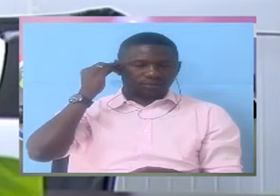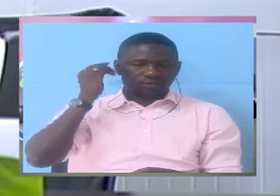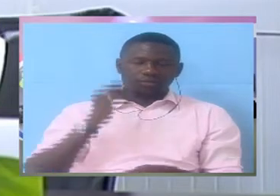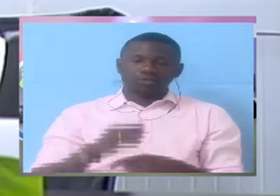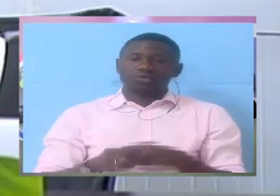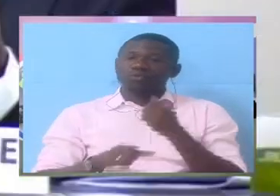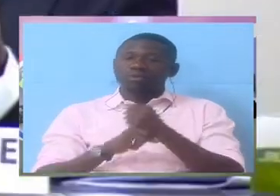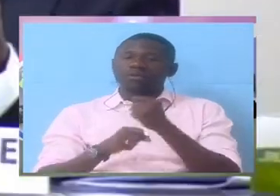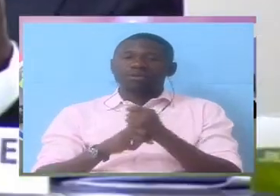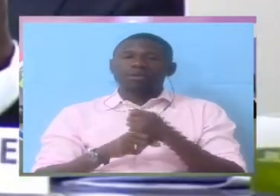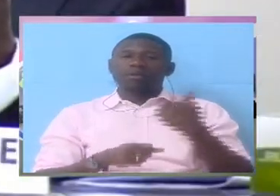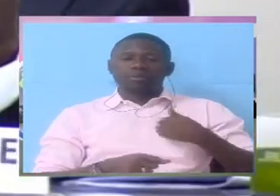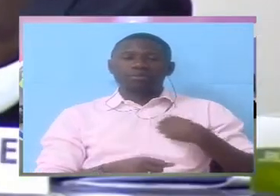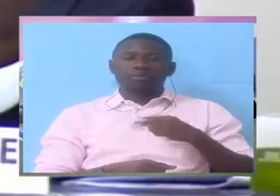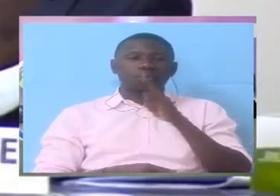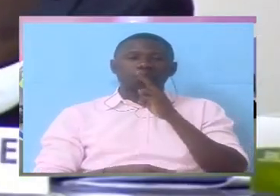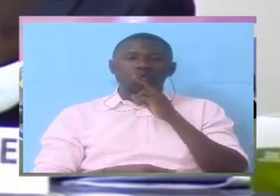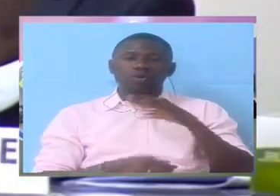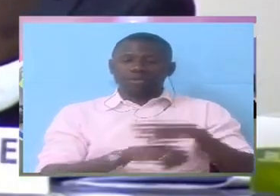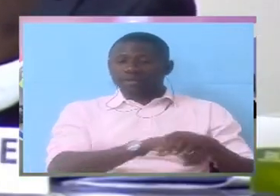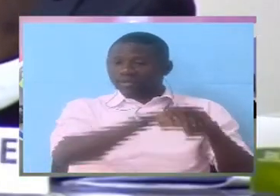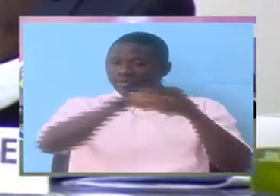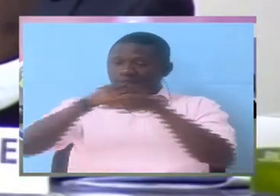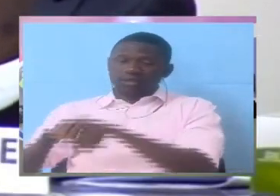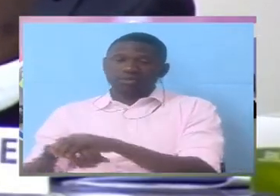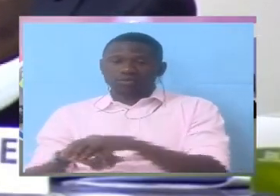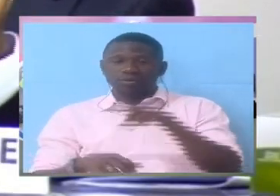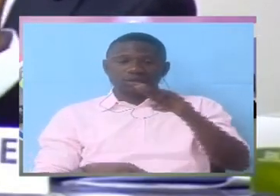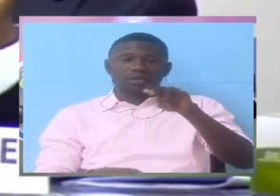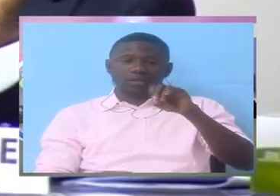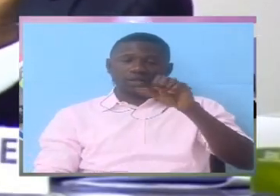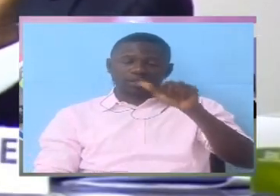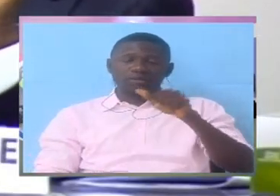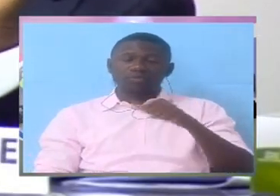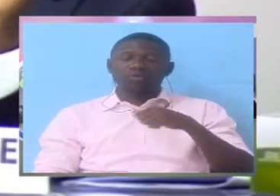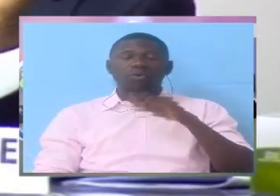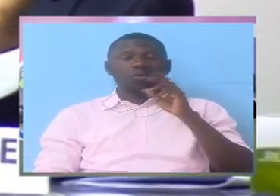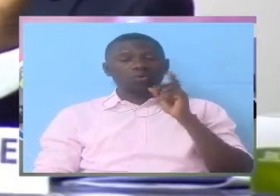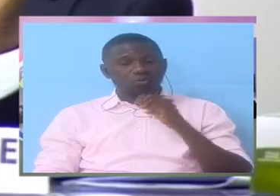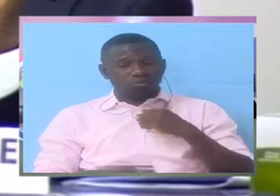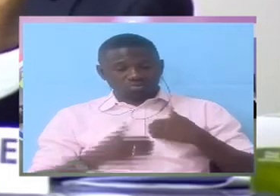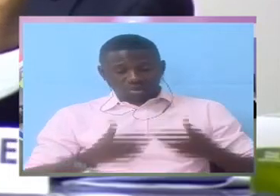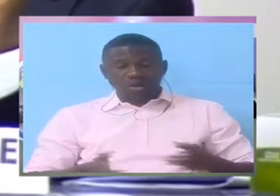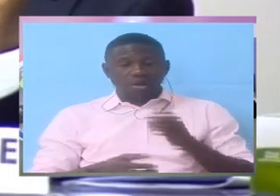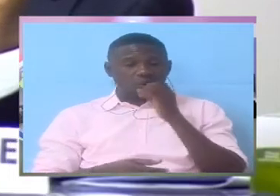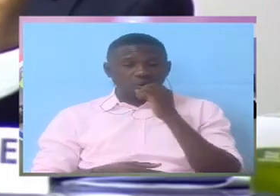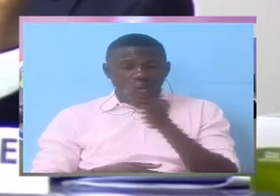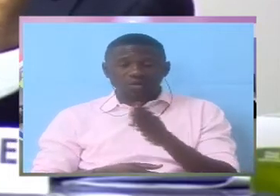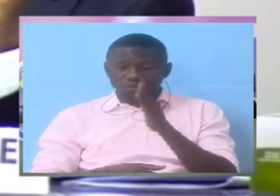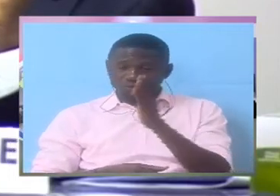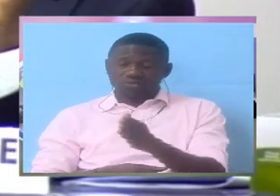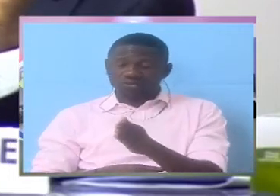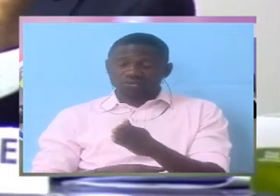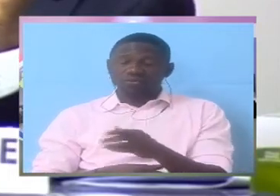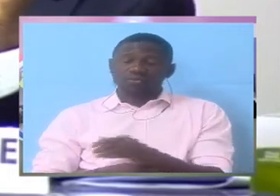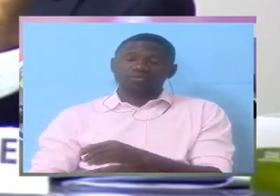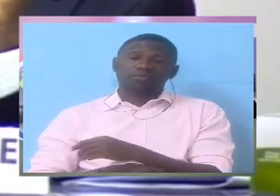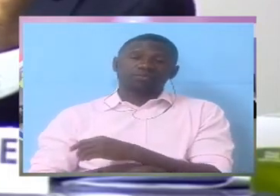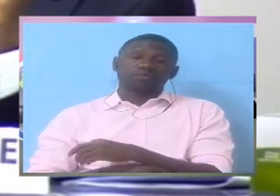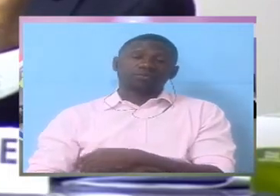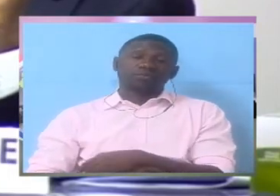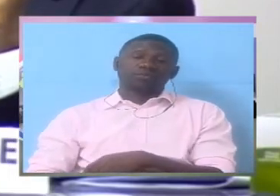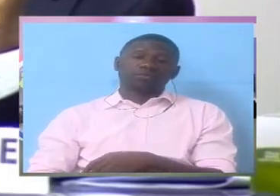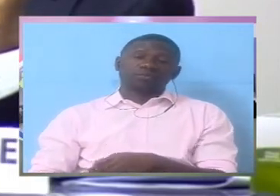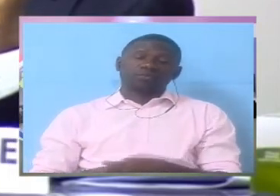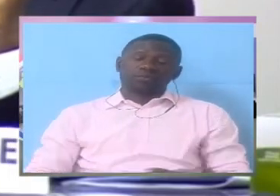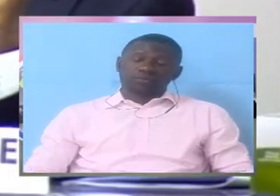To ensure that people who are taken to the NIA would talk the truth according to kaje ko molla me anko yesamba NIA ye munafane o joranga la pour